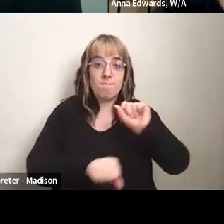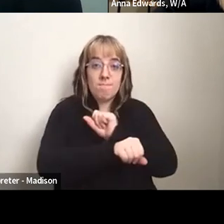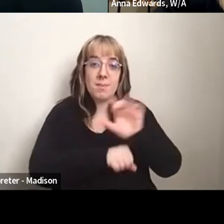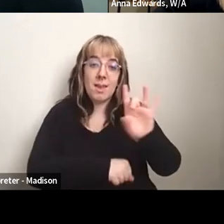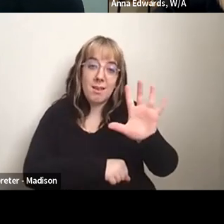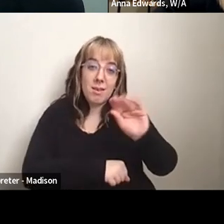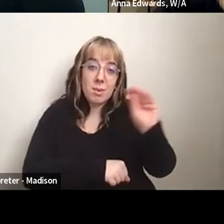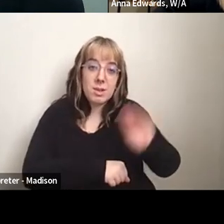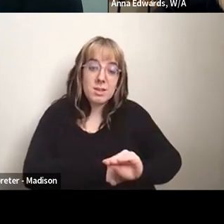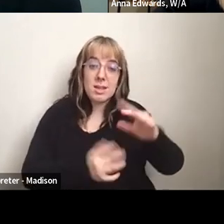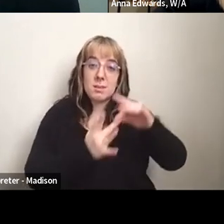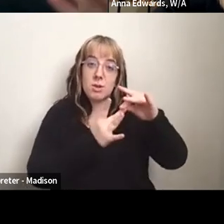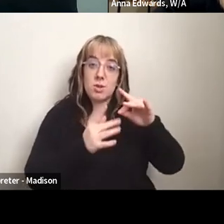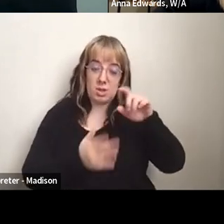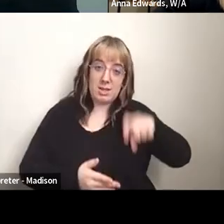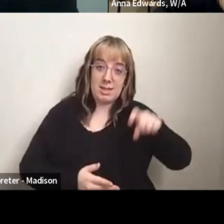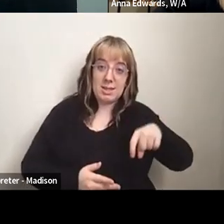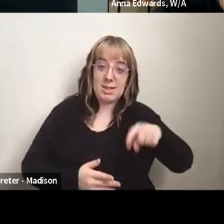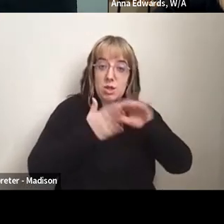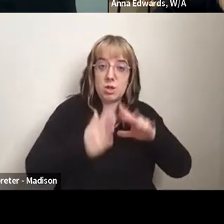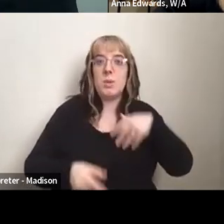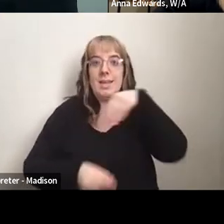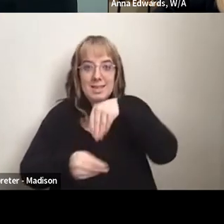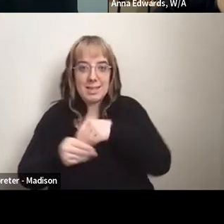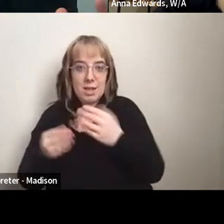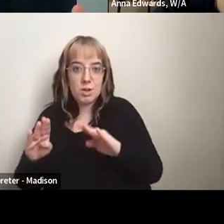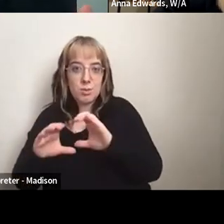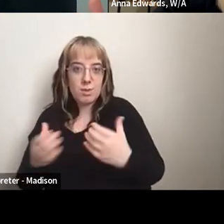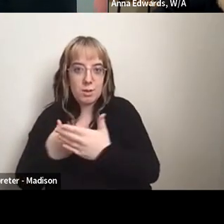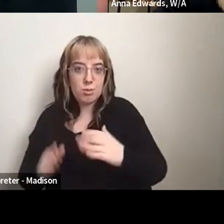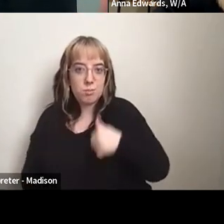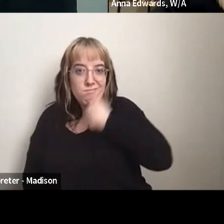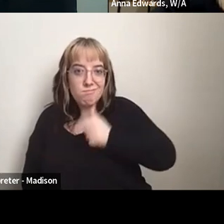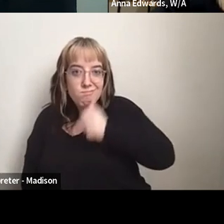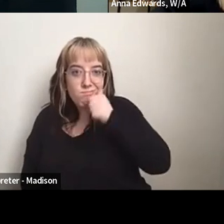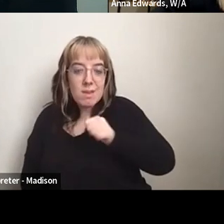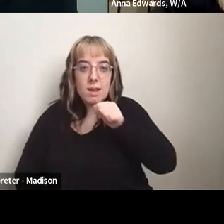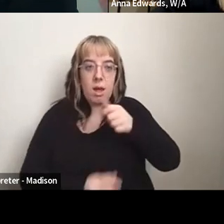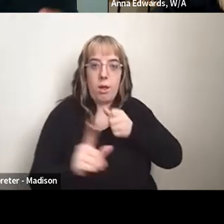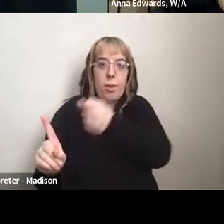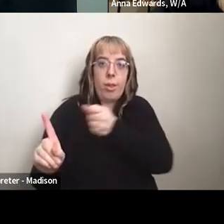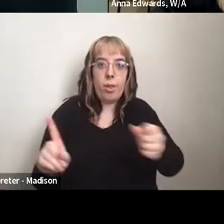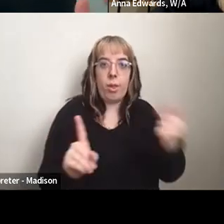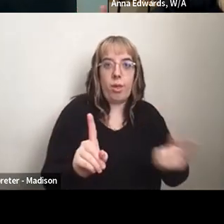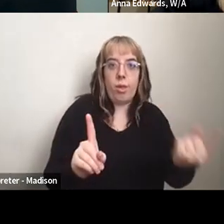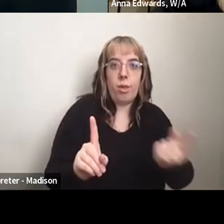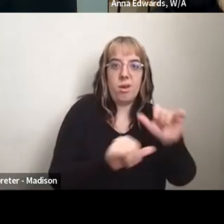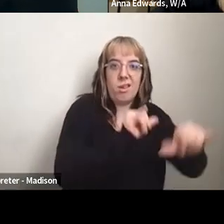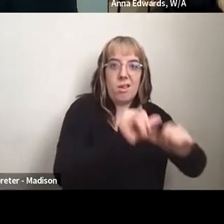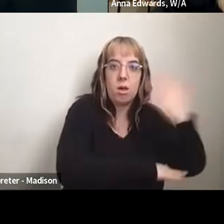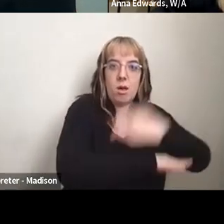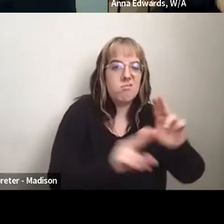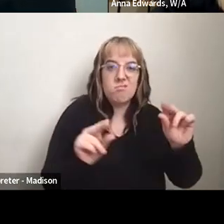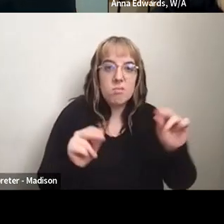who receive special education services are in general ed classes every day. So we made sure when we were training our teachers on the digital, both digital